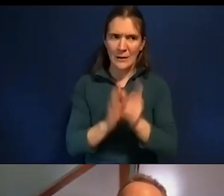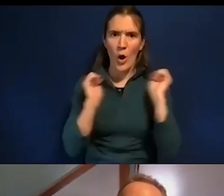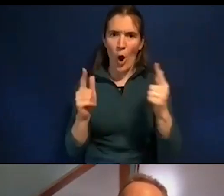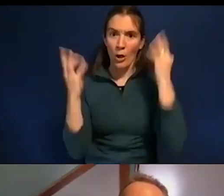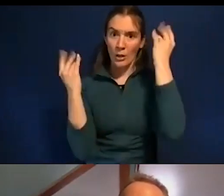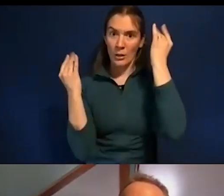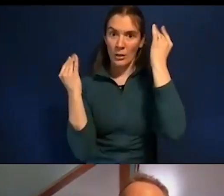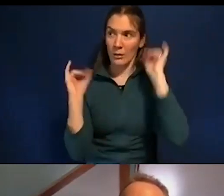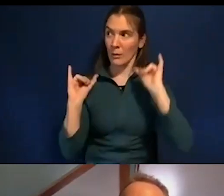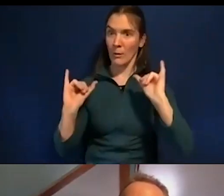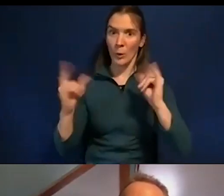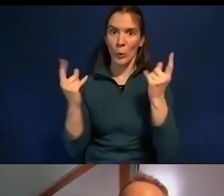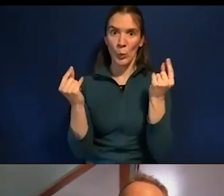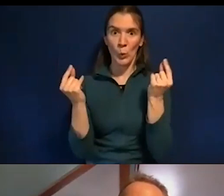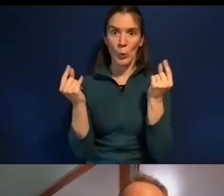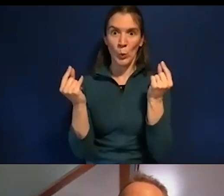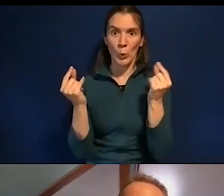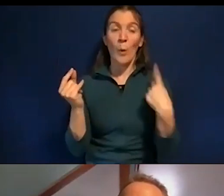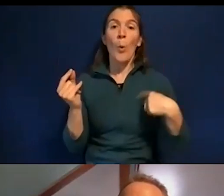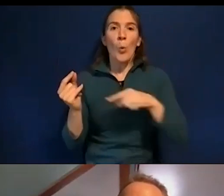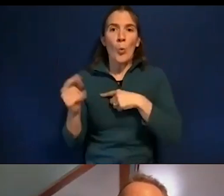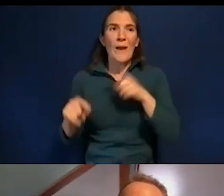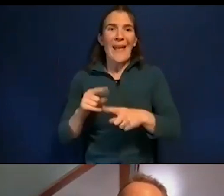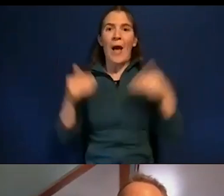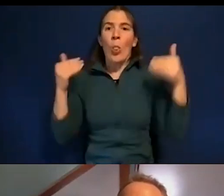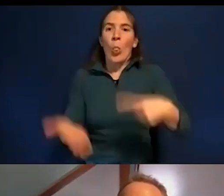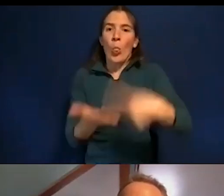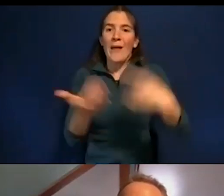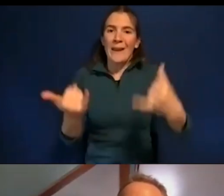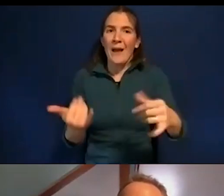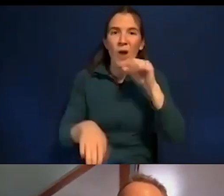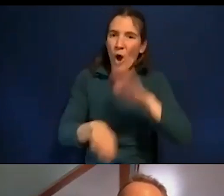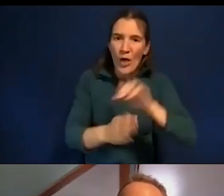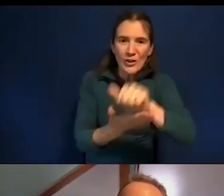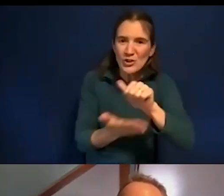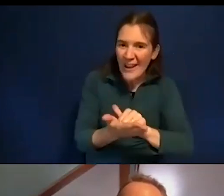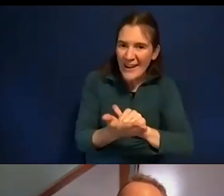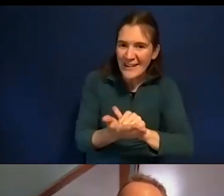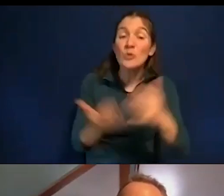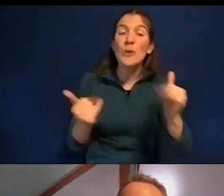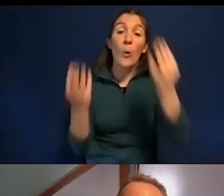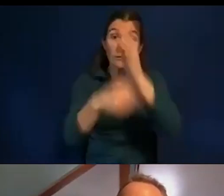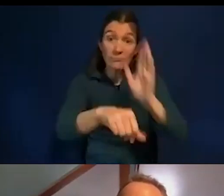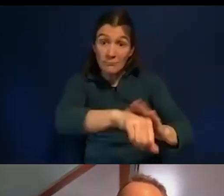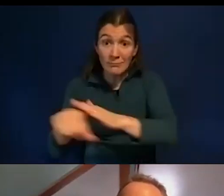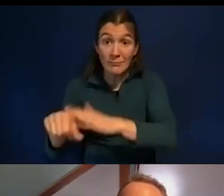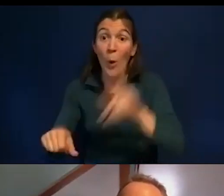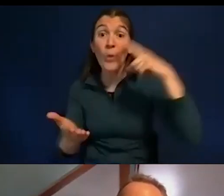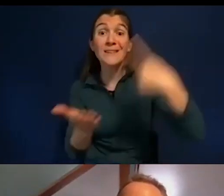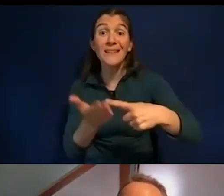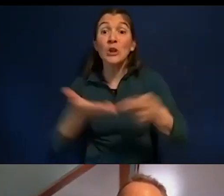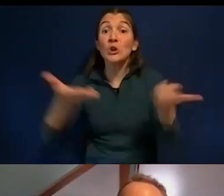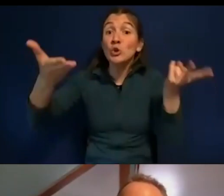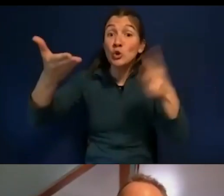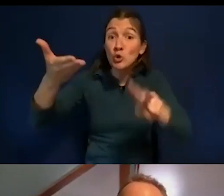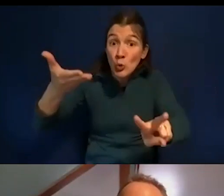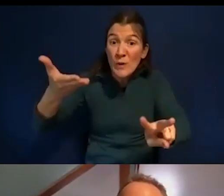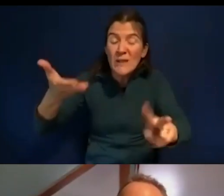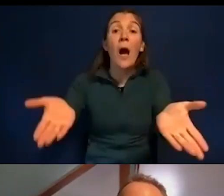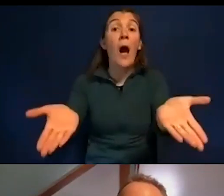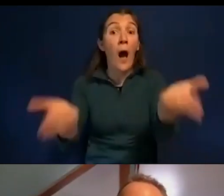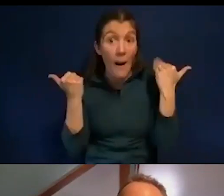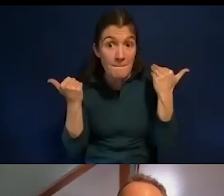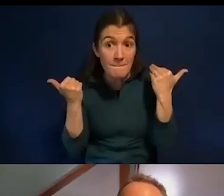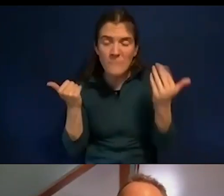plate. And so I think it's really important that we let the public know that this is going to be something that we're going to discuss in our first